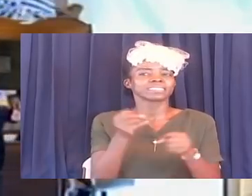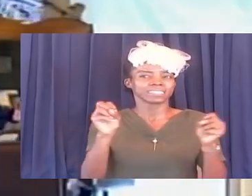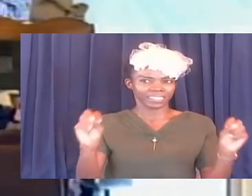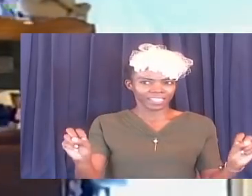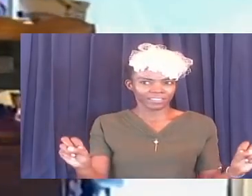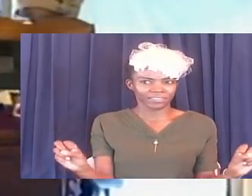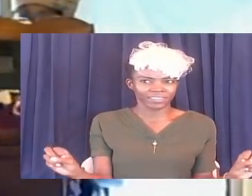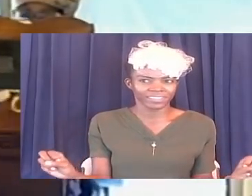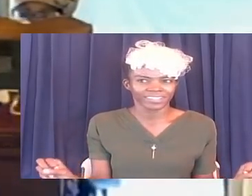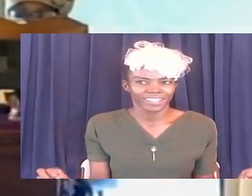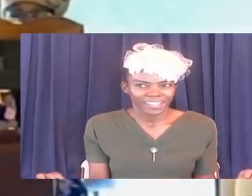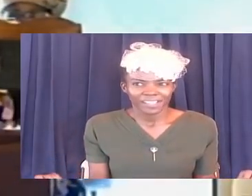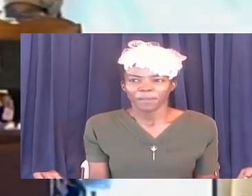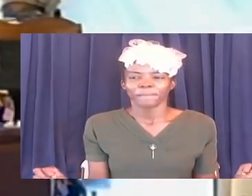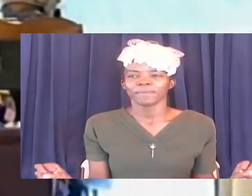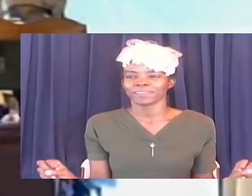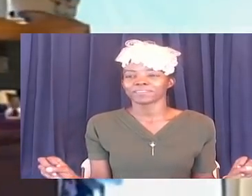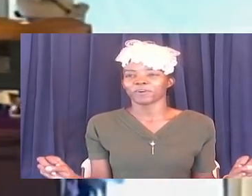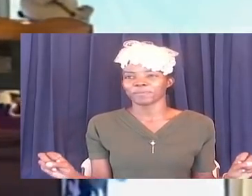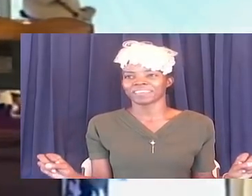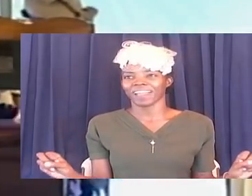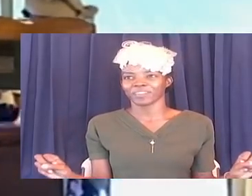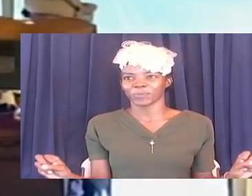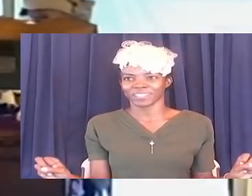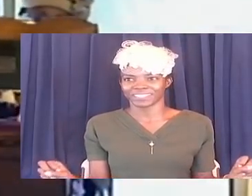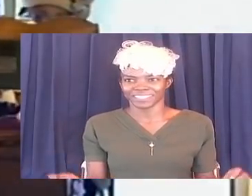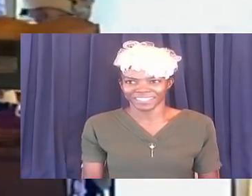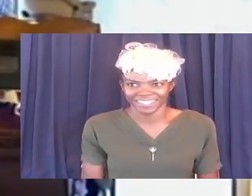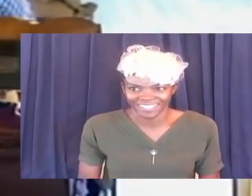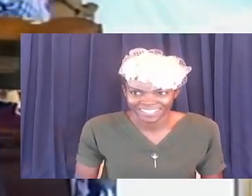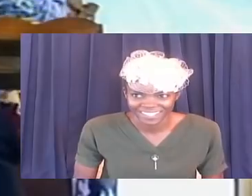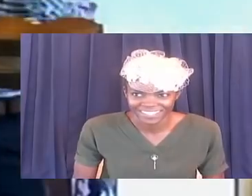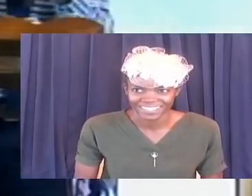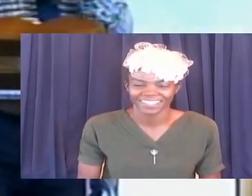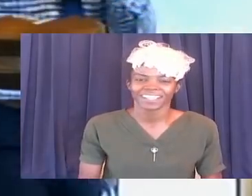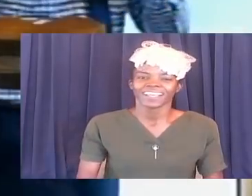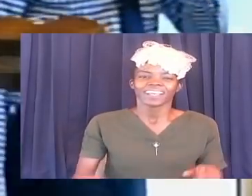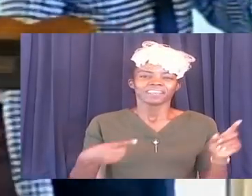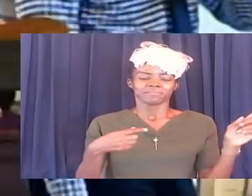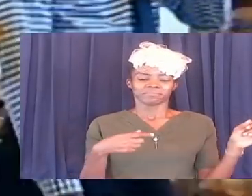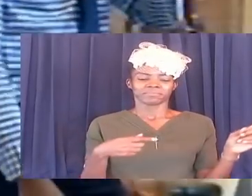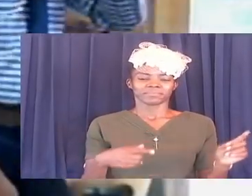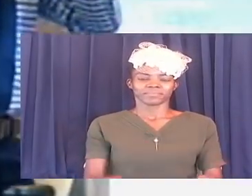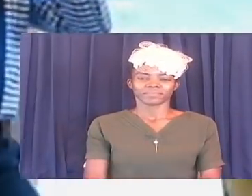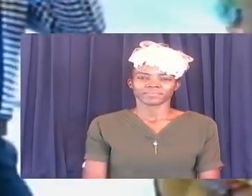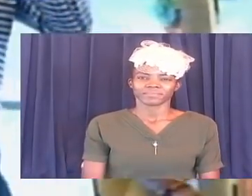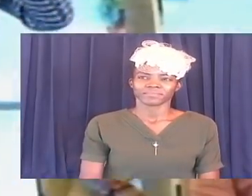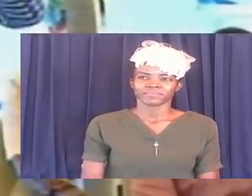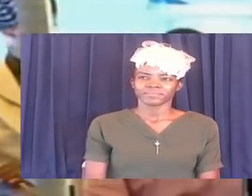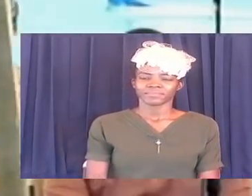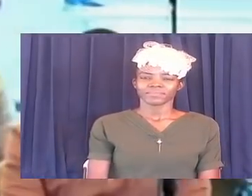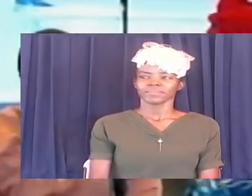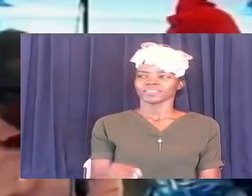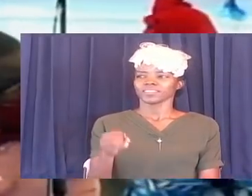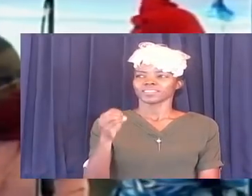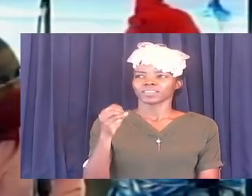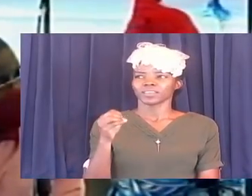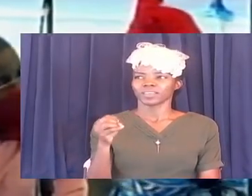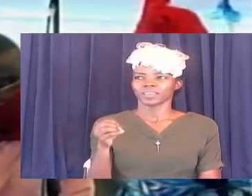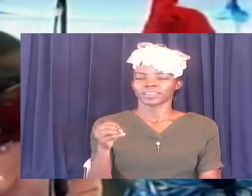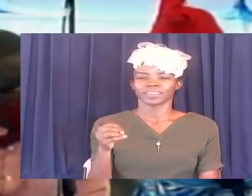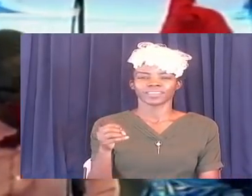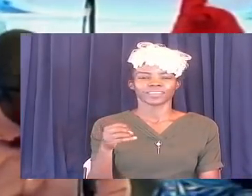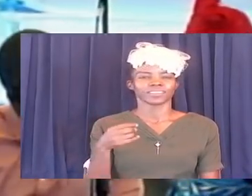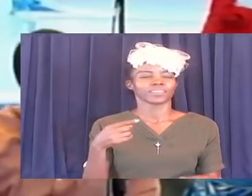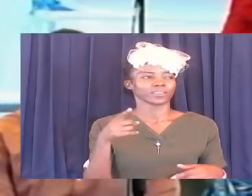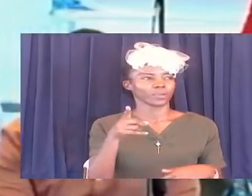Right? We want to be a good fruit. You can't imagine if Jesus come out here a fruit tree and I look for something. Can't